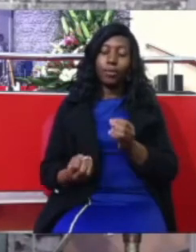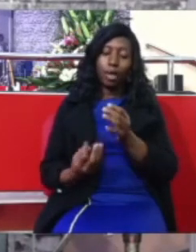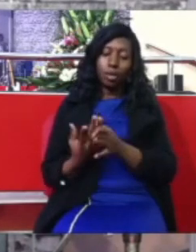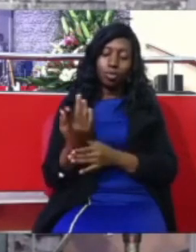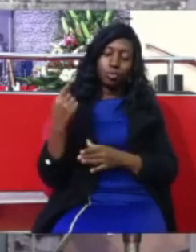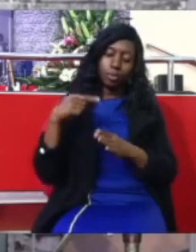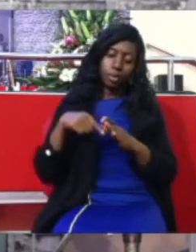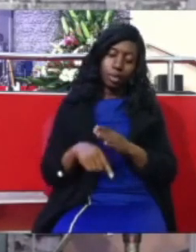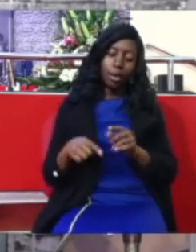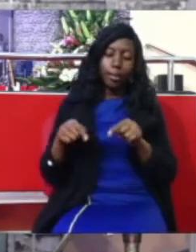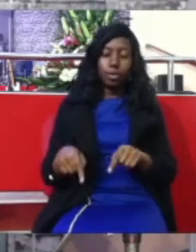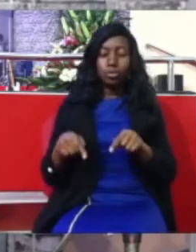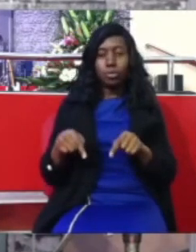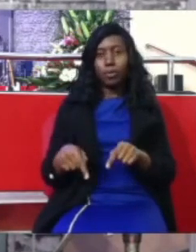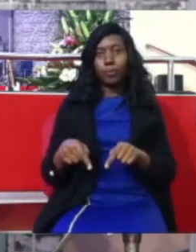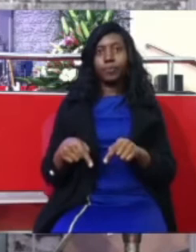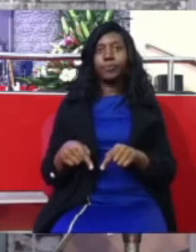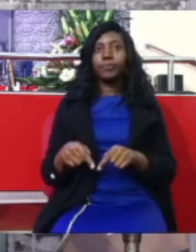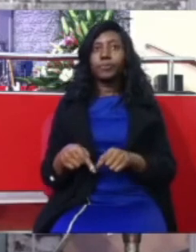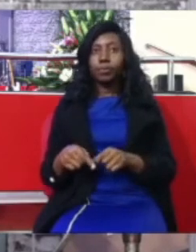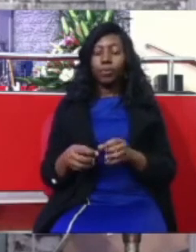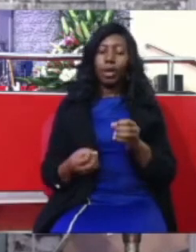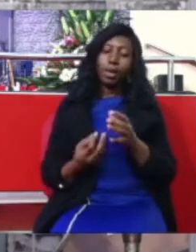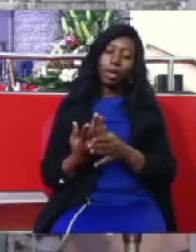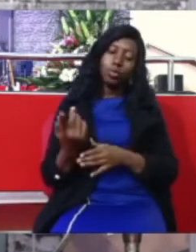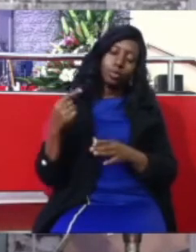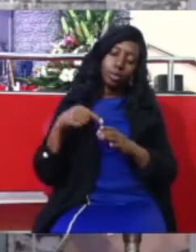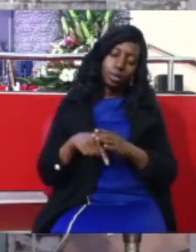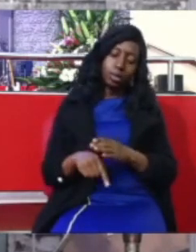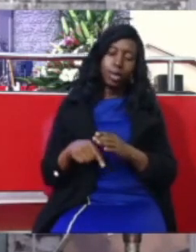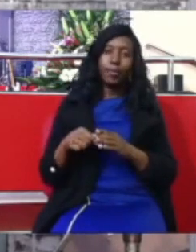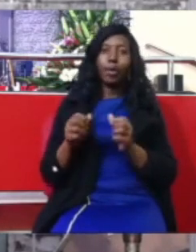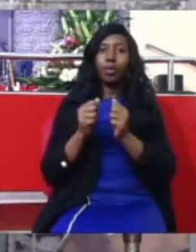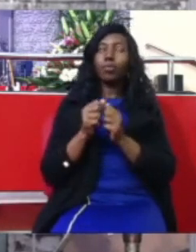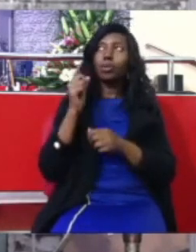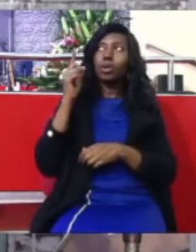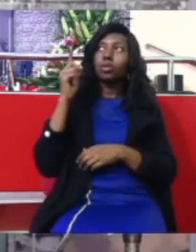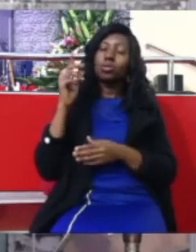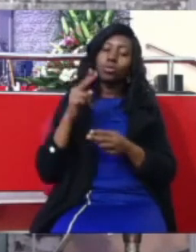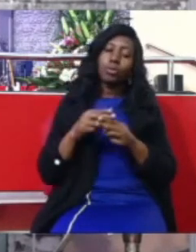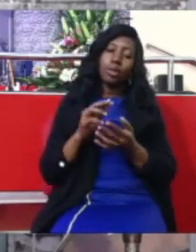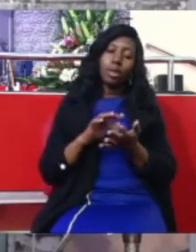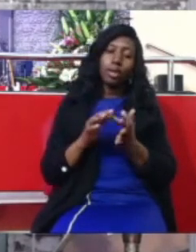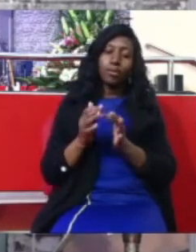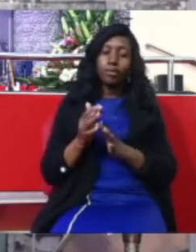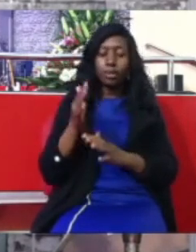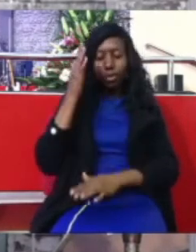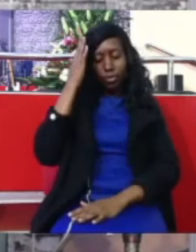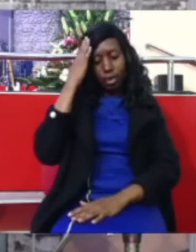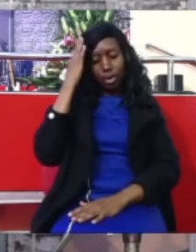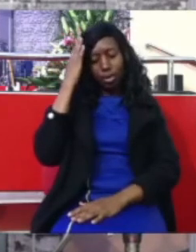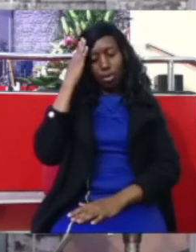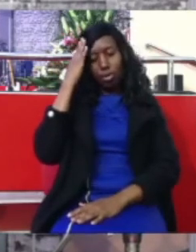We are launching deeper, Jehovah God. We are launching deeper with you in the name of Jesus. And we know that we are going